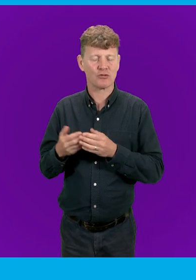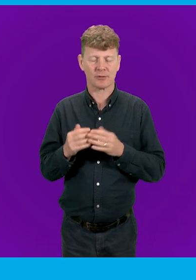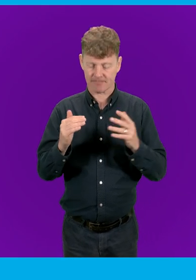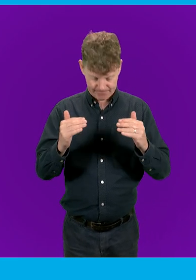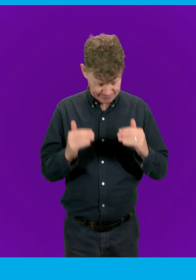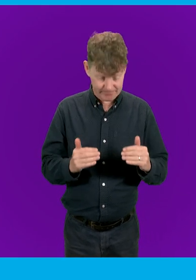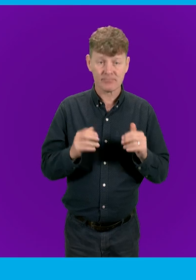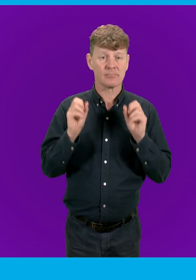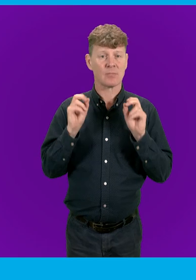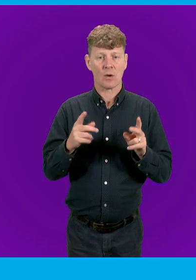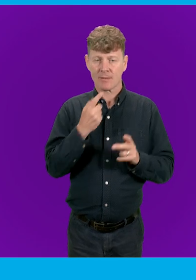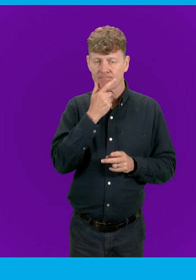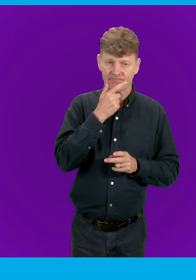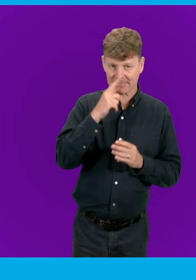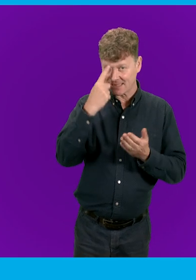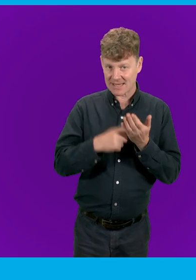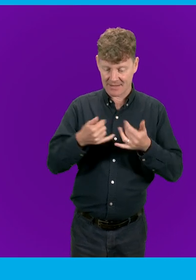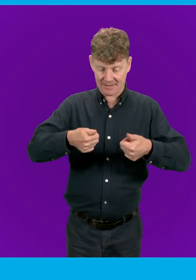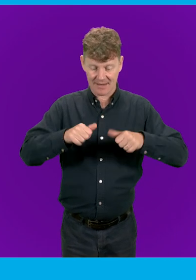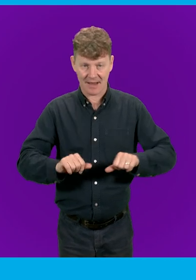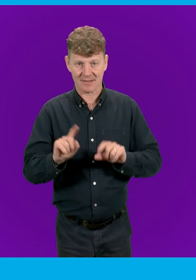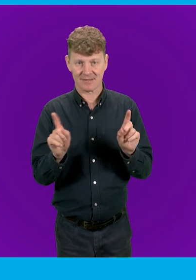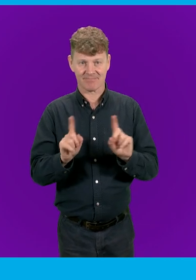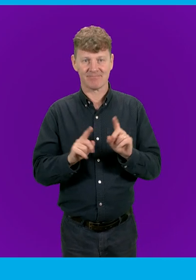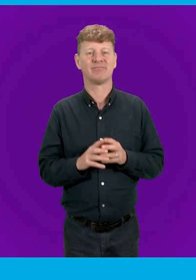Okay, say which one.